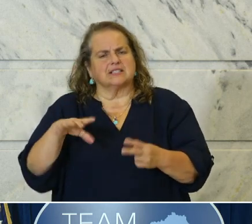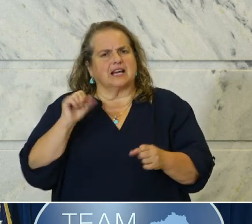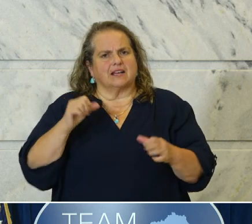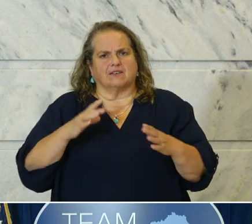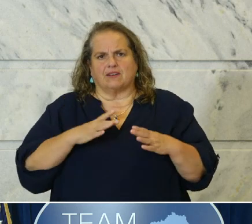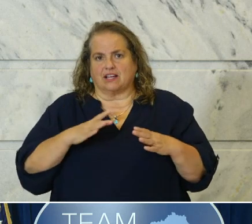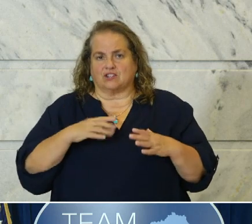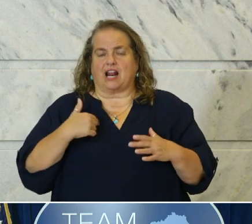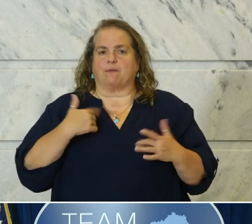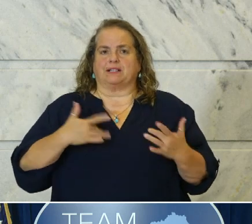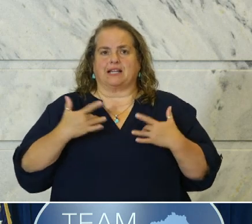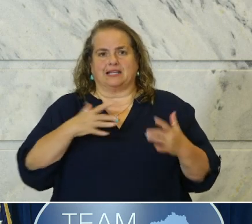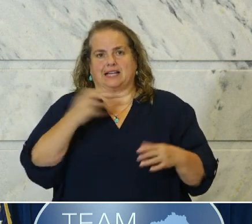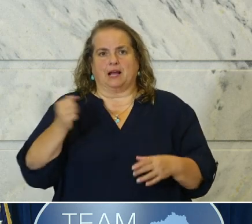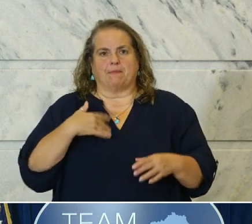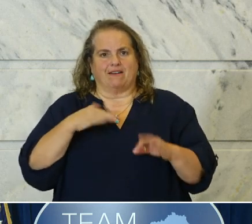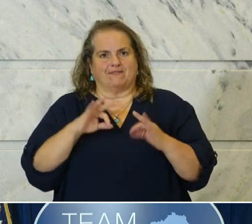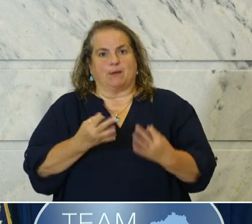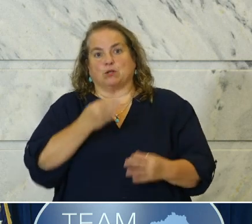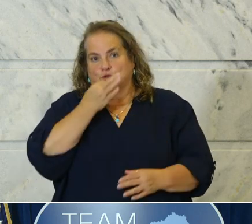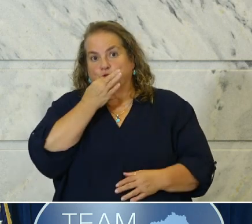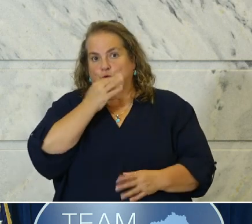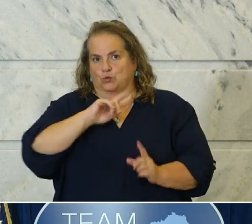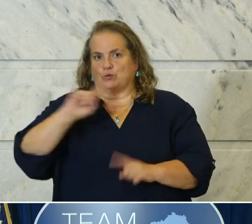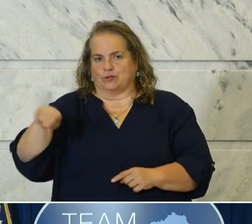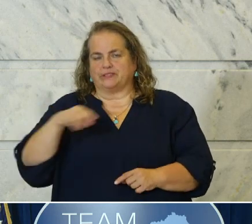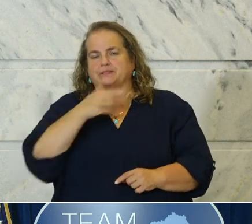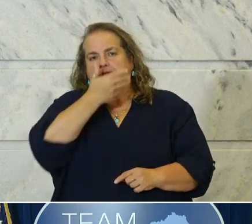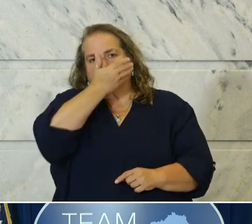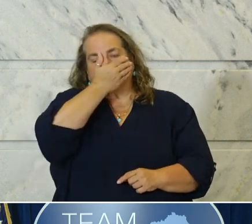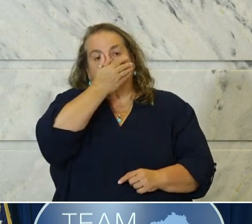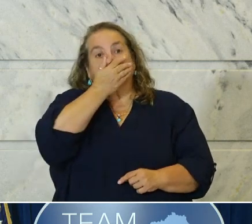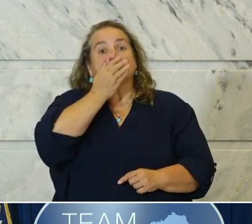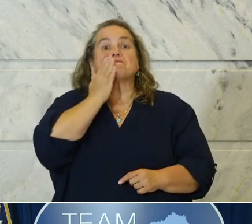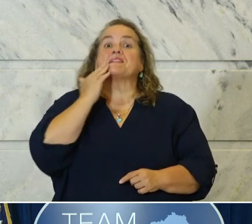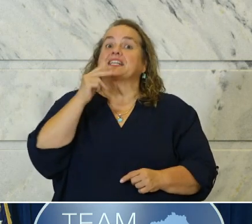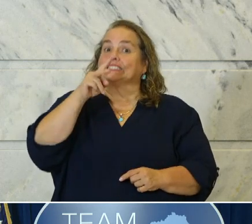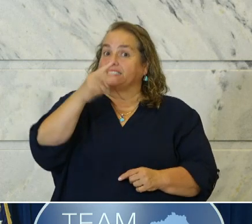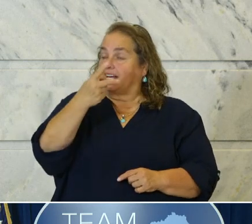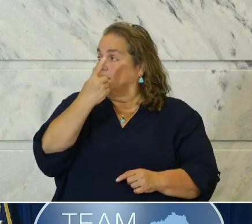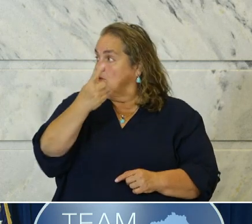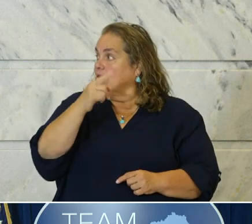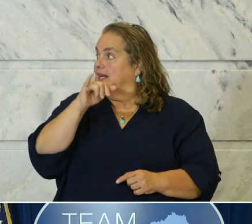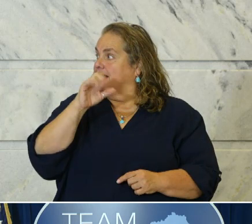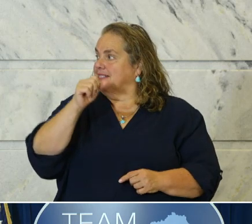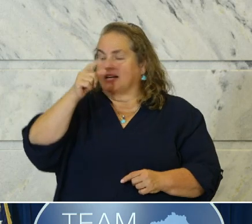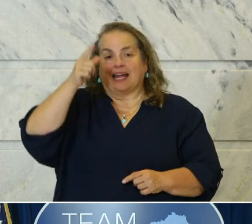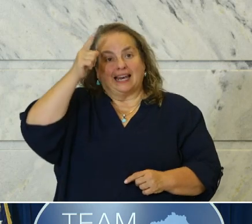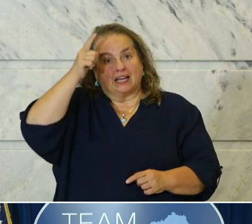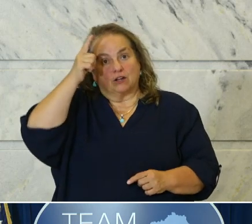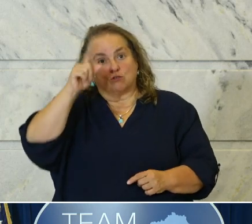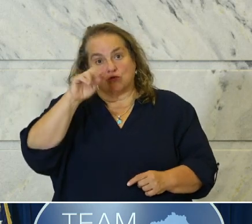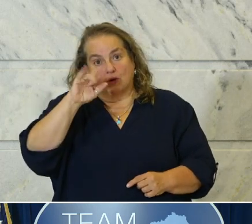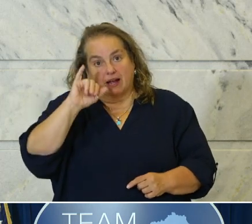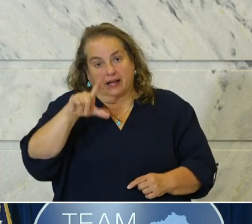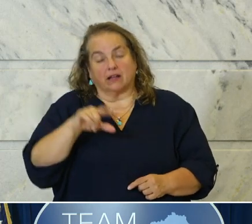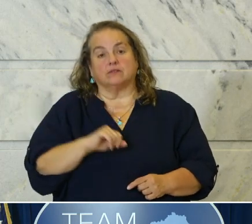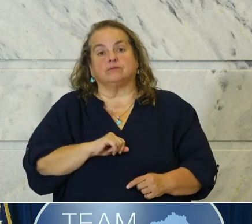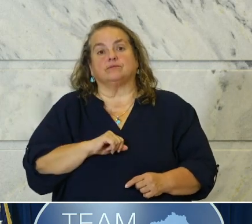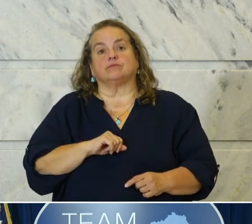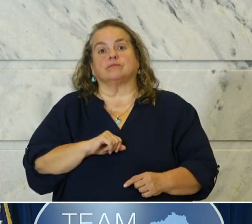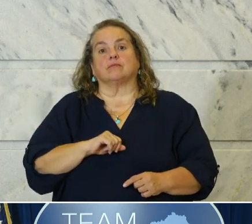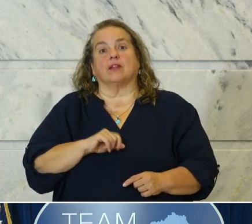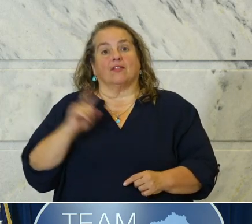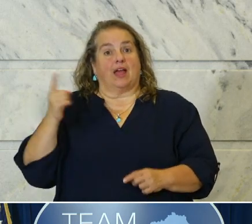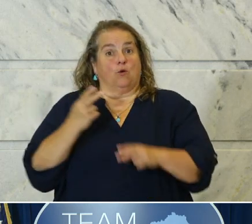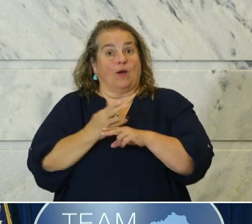excited to take my family to here soon. Okay, second one is from Lincoln Trail HD. Again, they